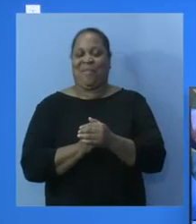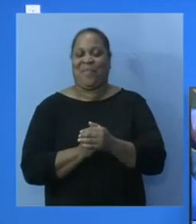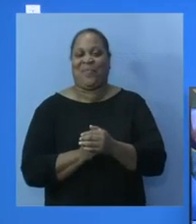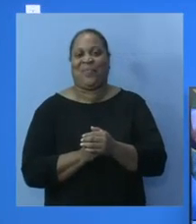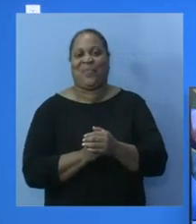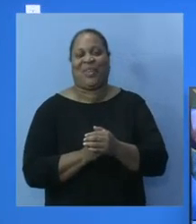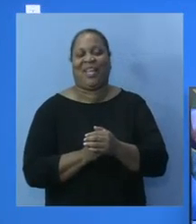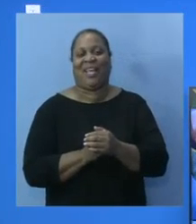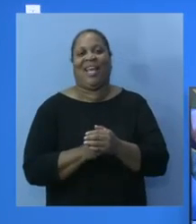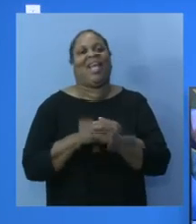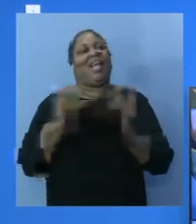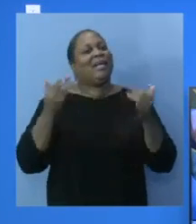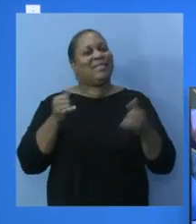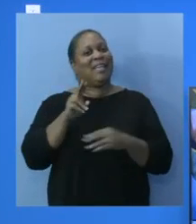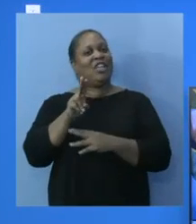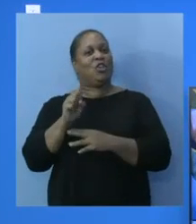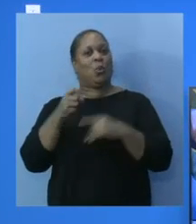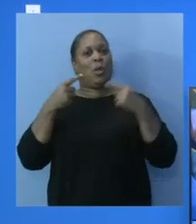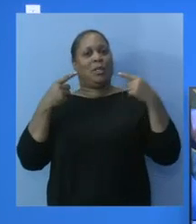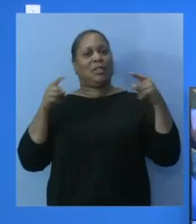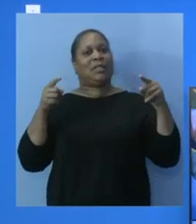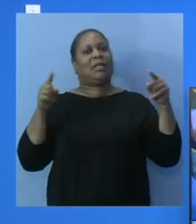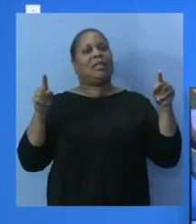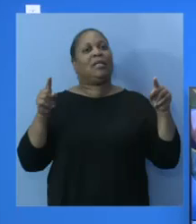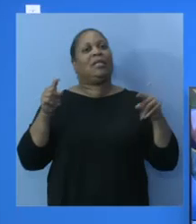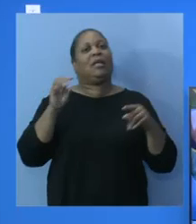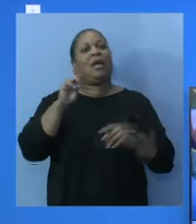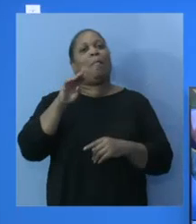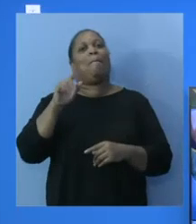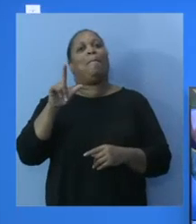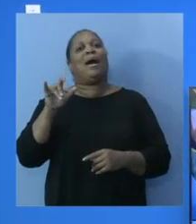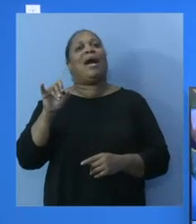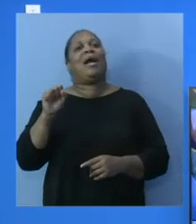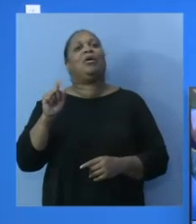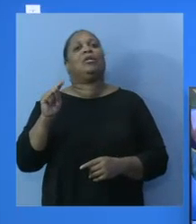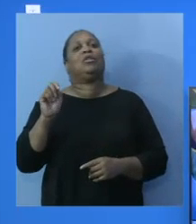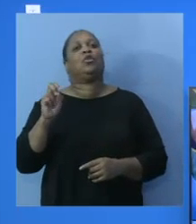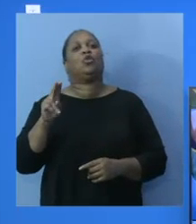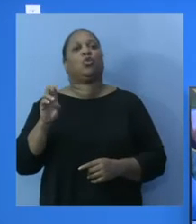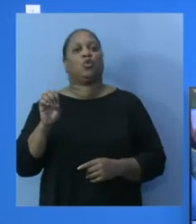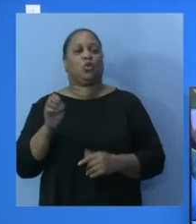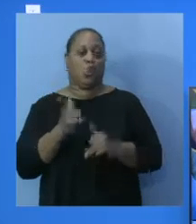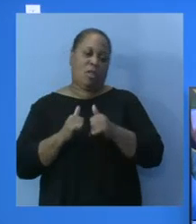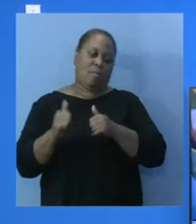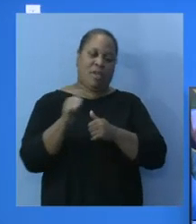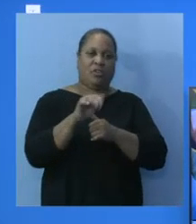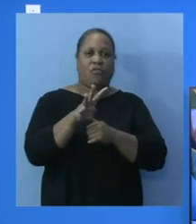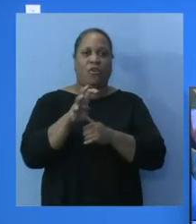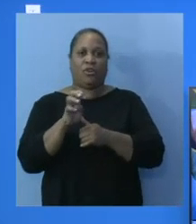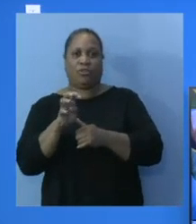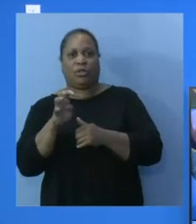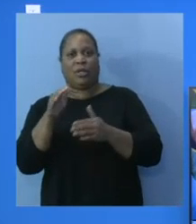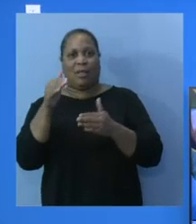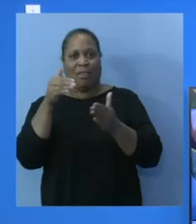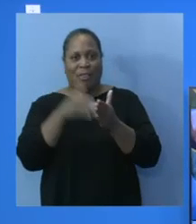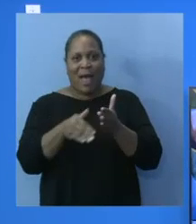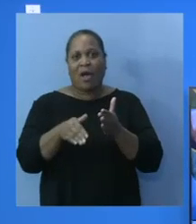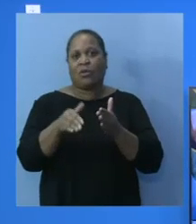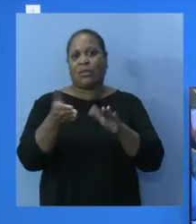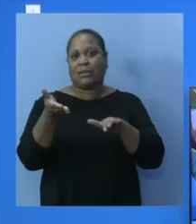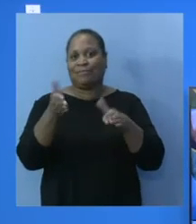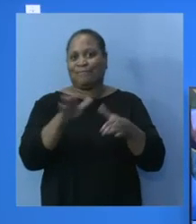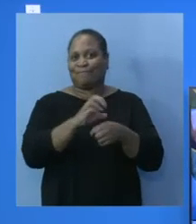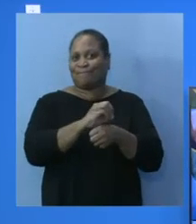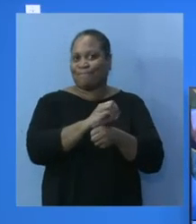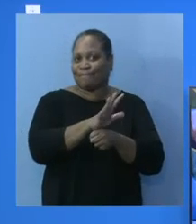Today, the U.S. announced the grim milestone that the nation had surpassed 400,000 COVID deaths. New variants